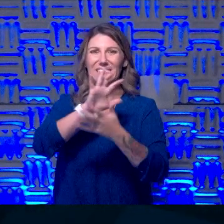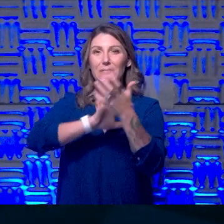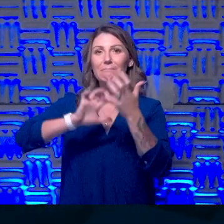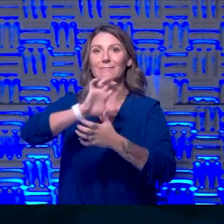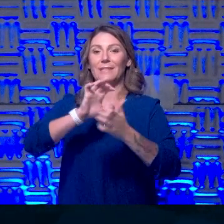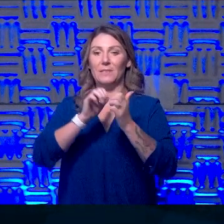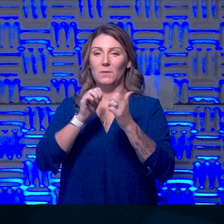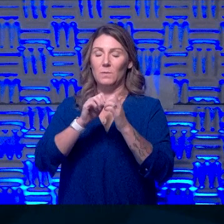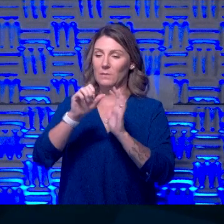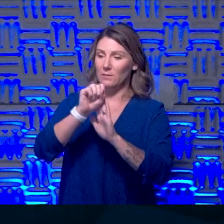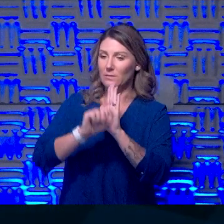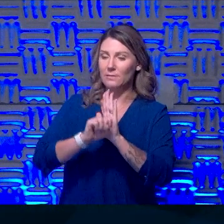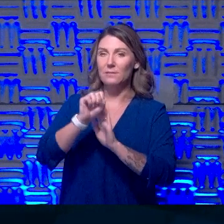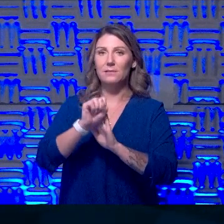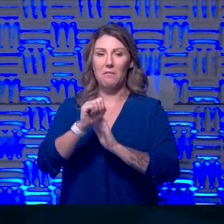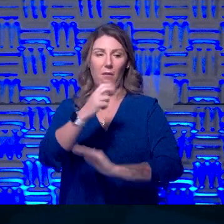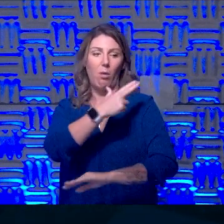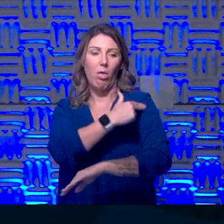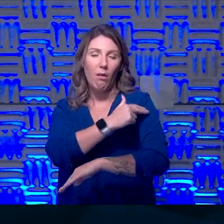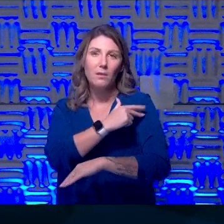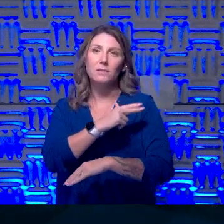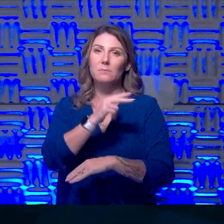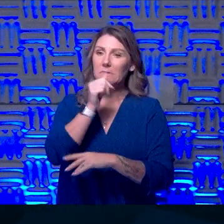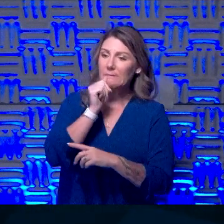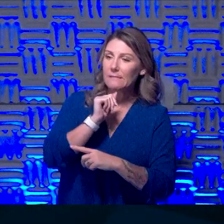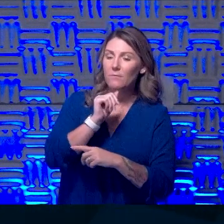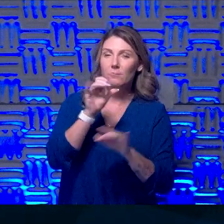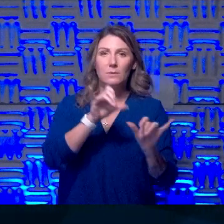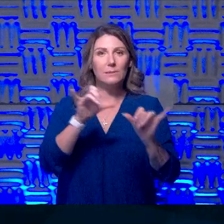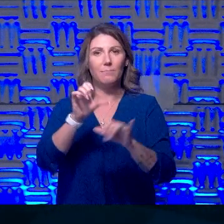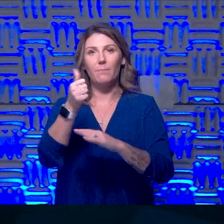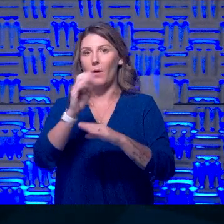state. Hospitals certainly have suffered, just along with other businesses and